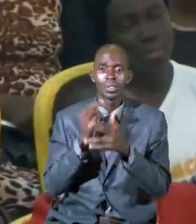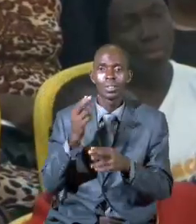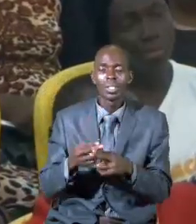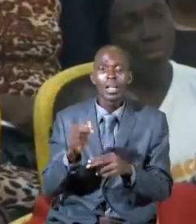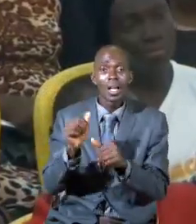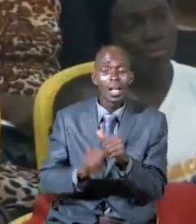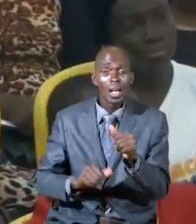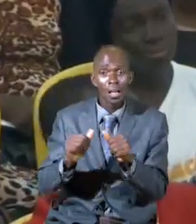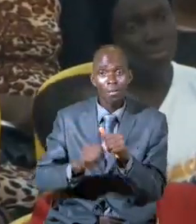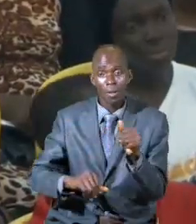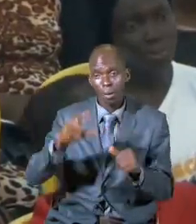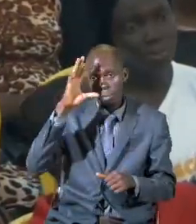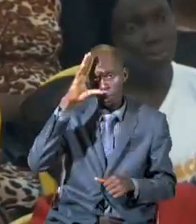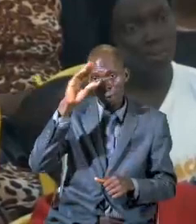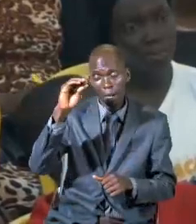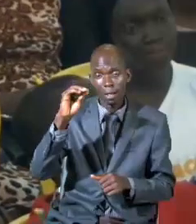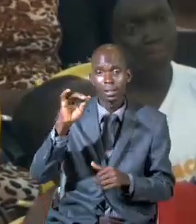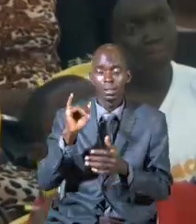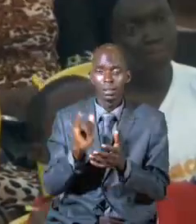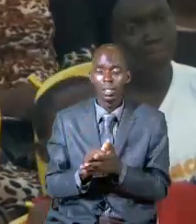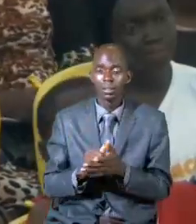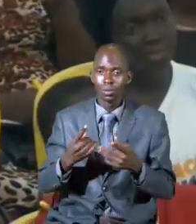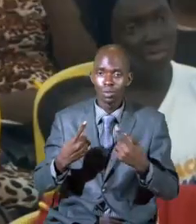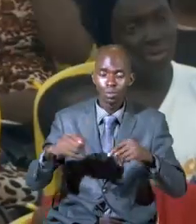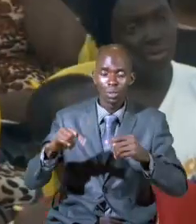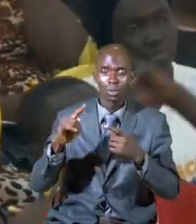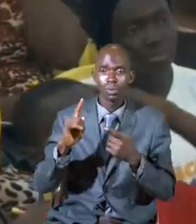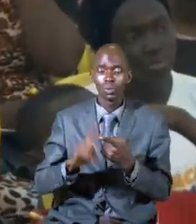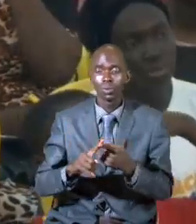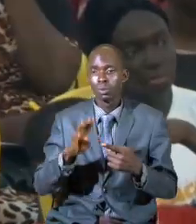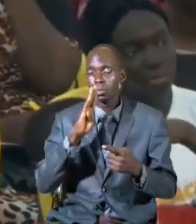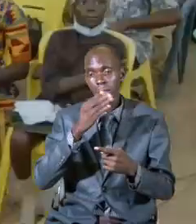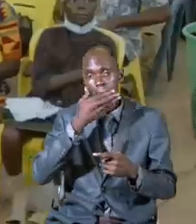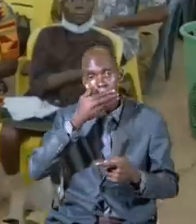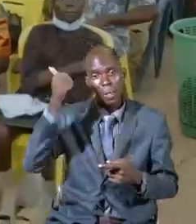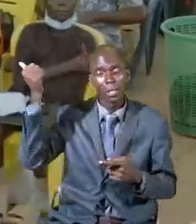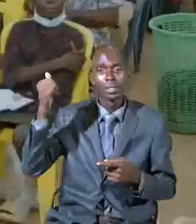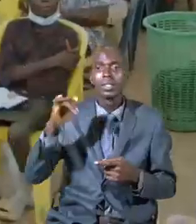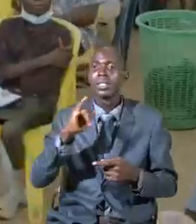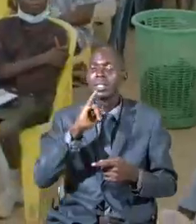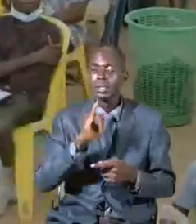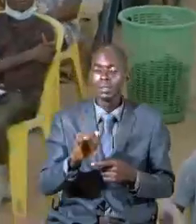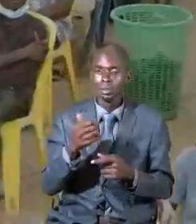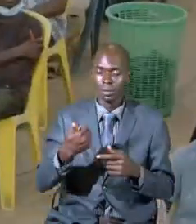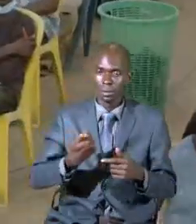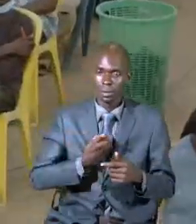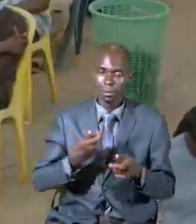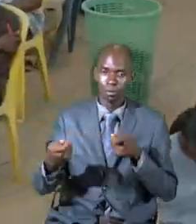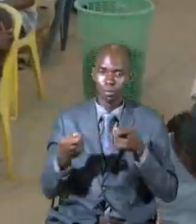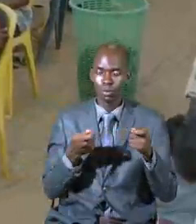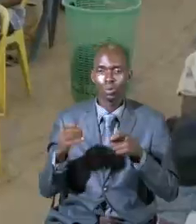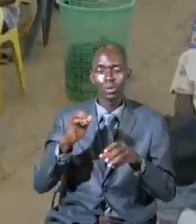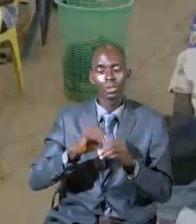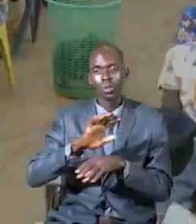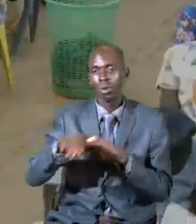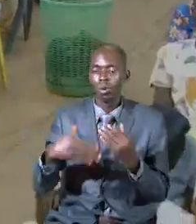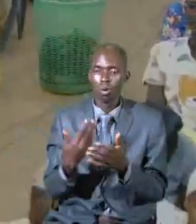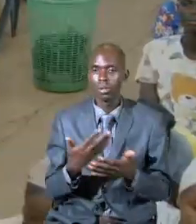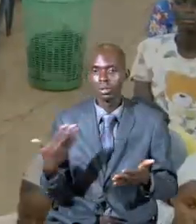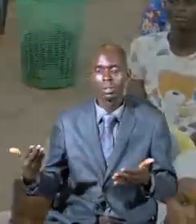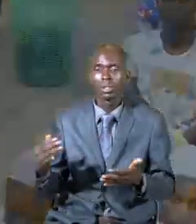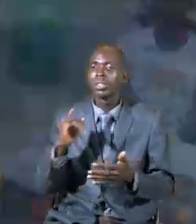that striveth for the mastery is temperate in all things. Is temperate